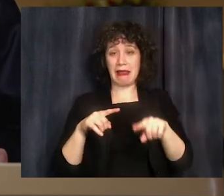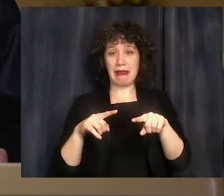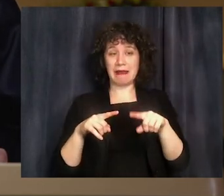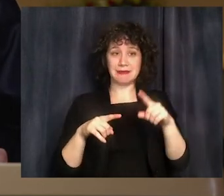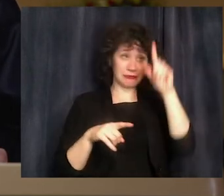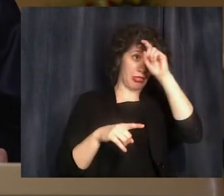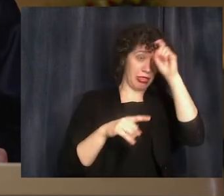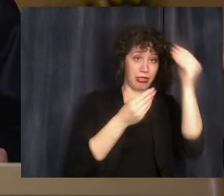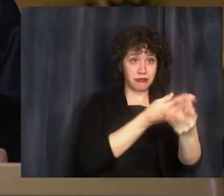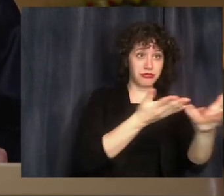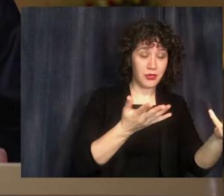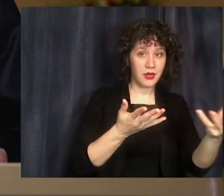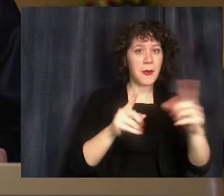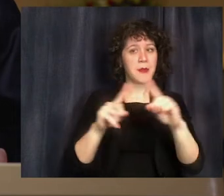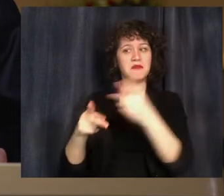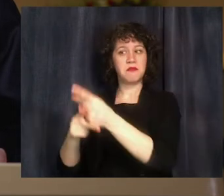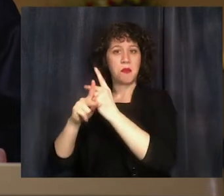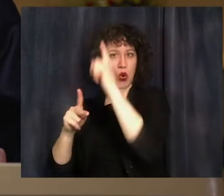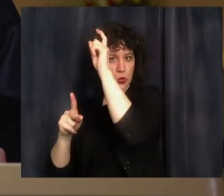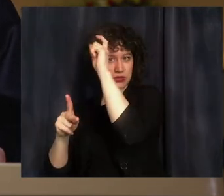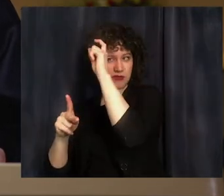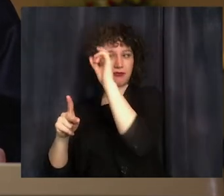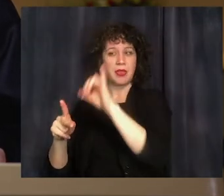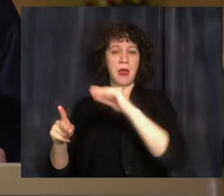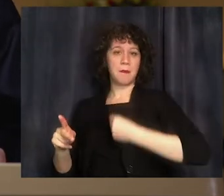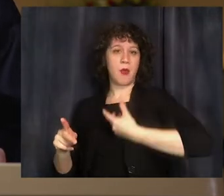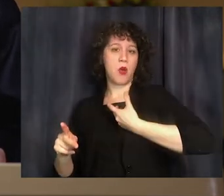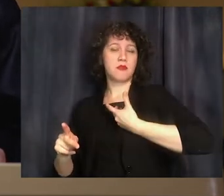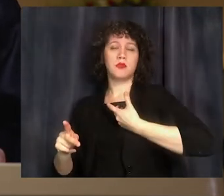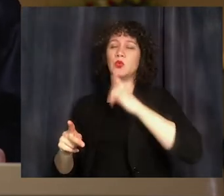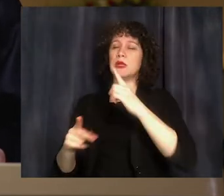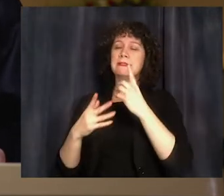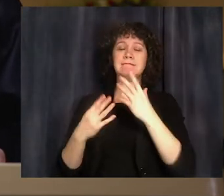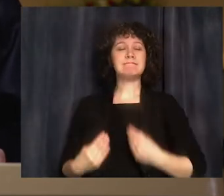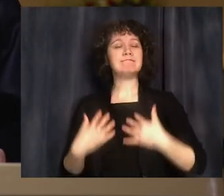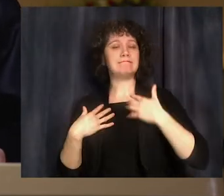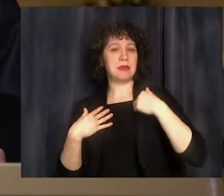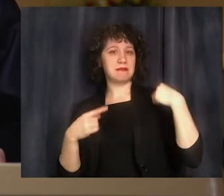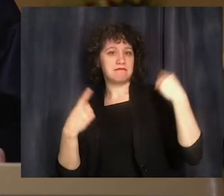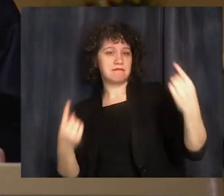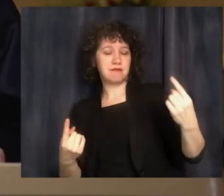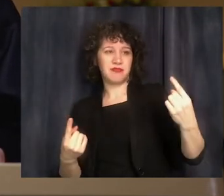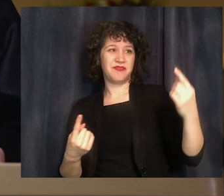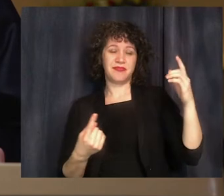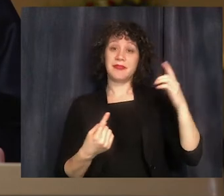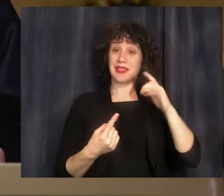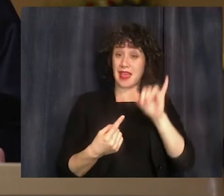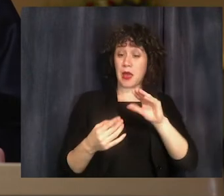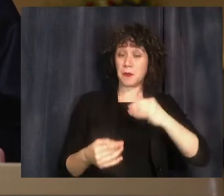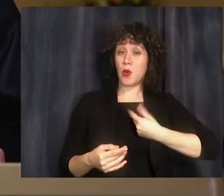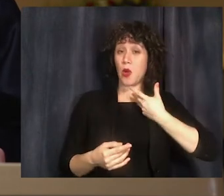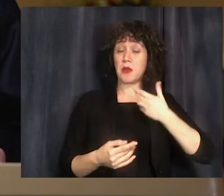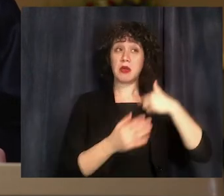wisdom, a poem that has been an inspiration to me for many years. A copy of it hangs, framed alongside a mirror, on the wall next to my